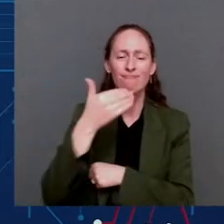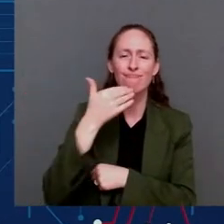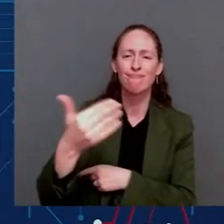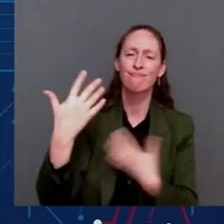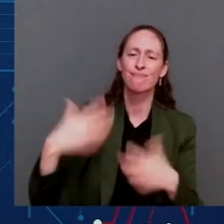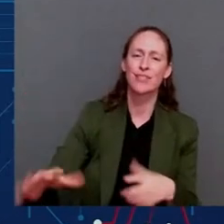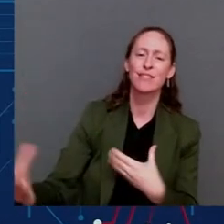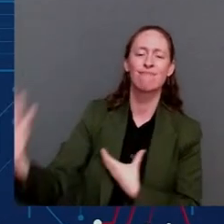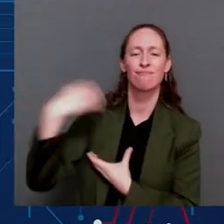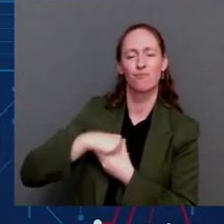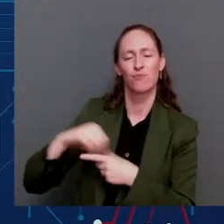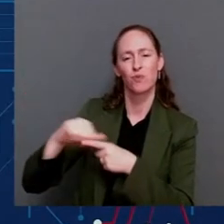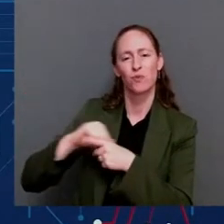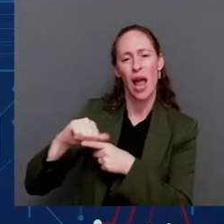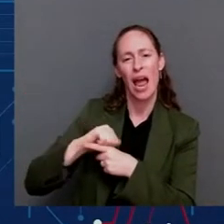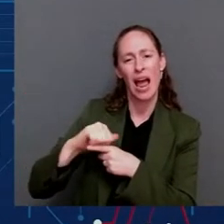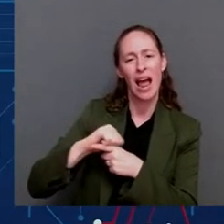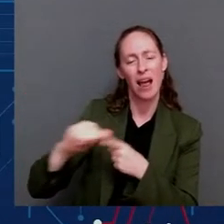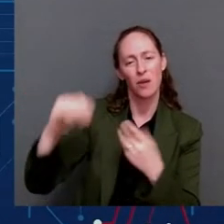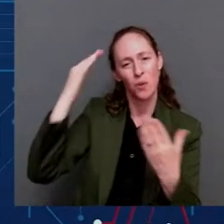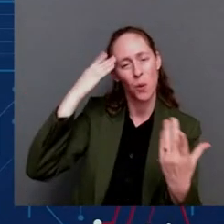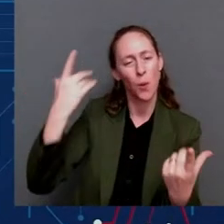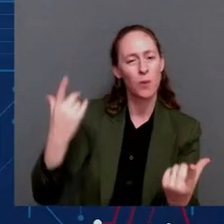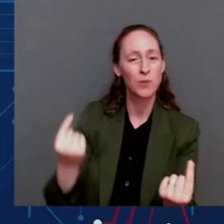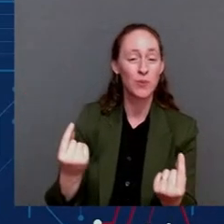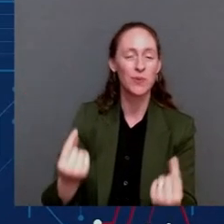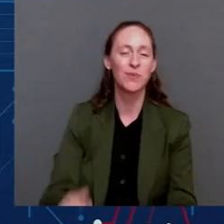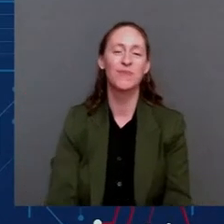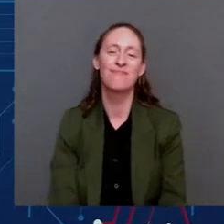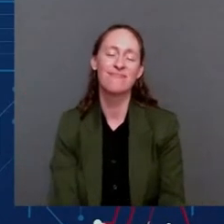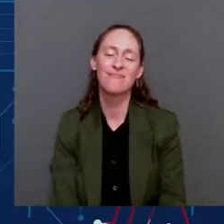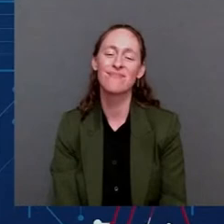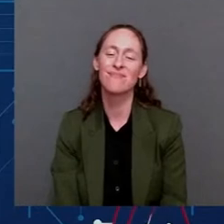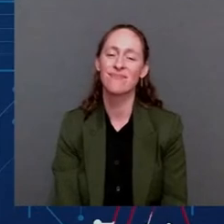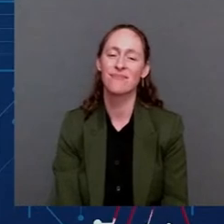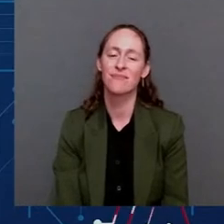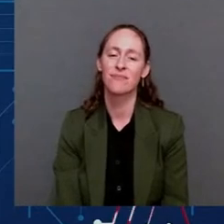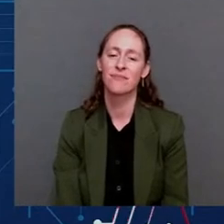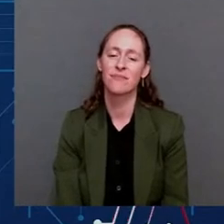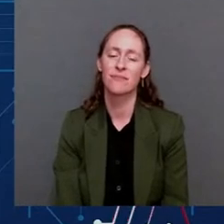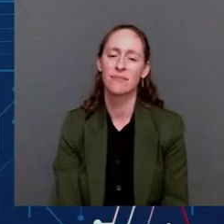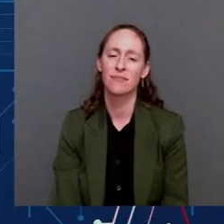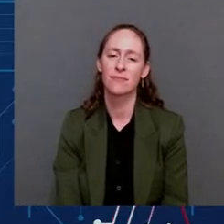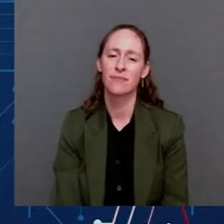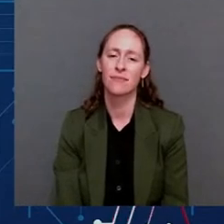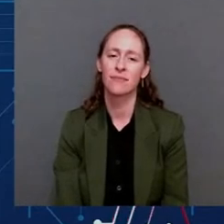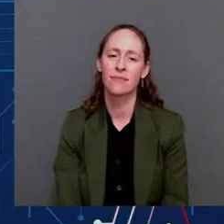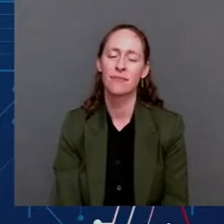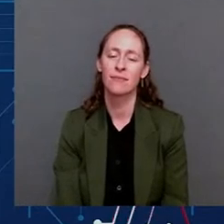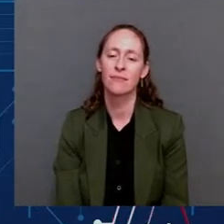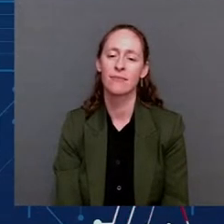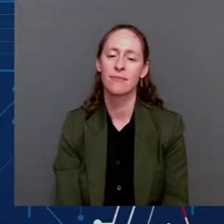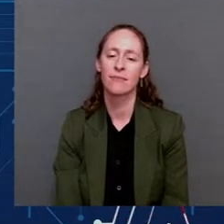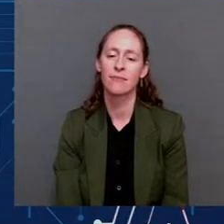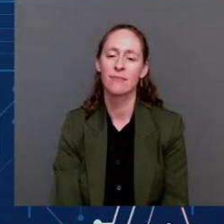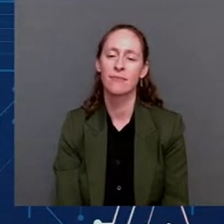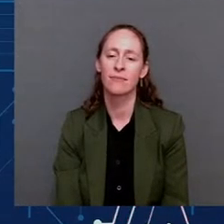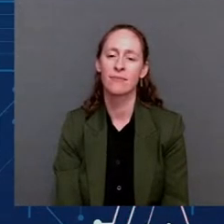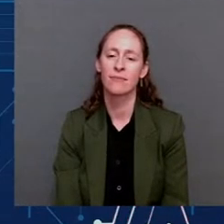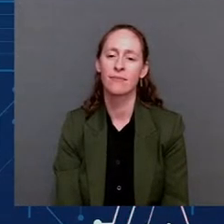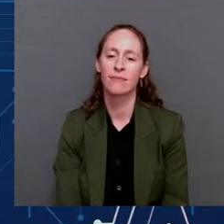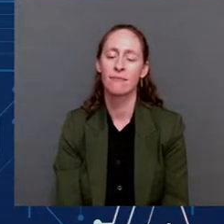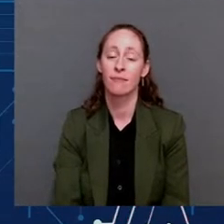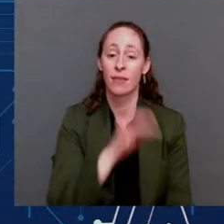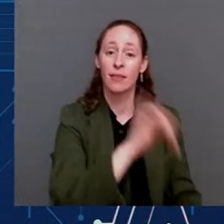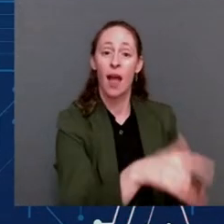As analysts say, an investment in the CHIPS and Science Act is going to create more than 1 million construction jobs over the next 5 years.